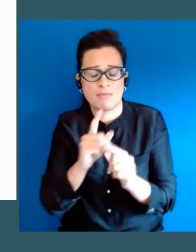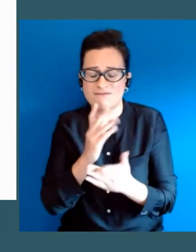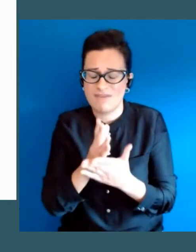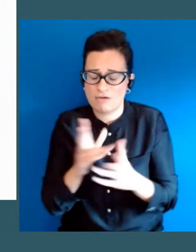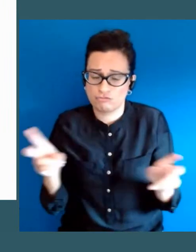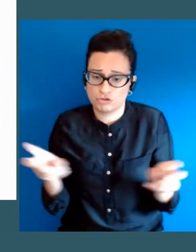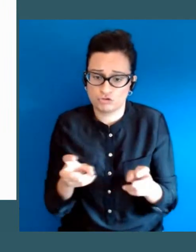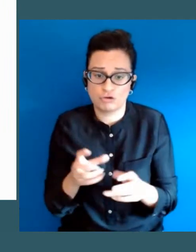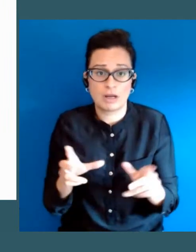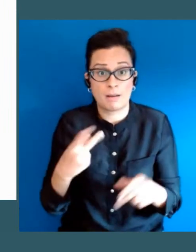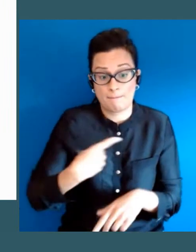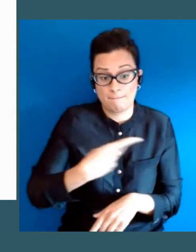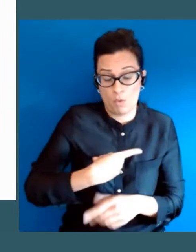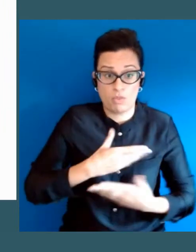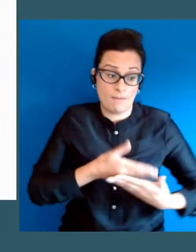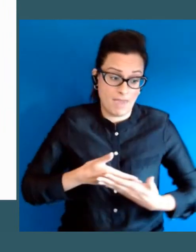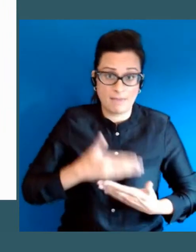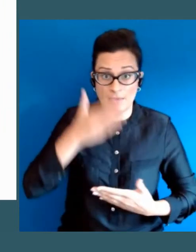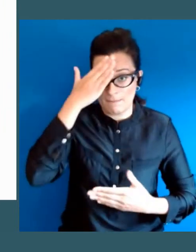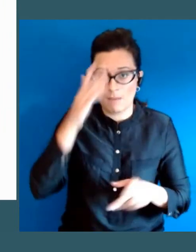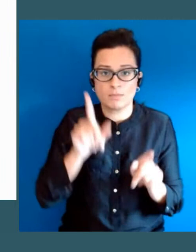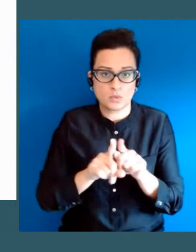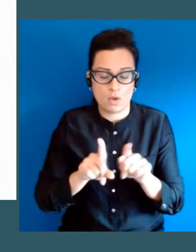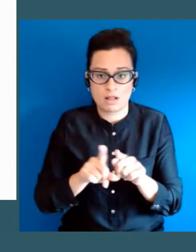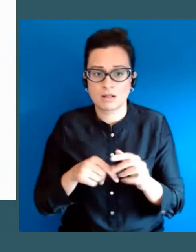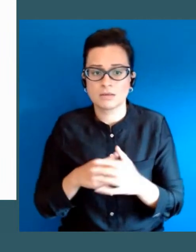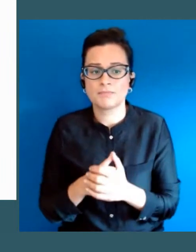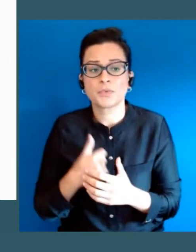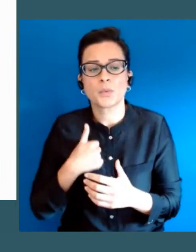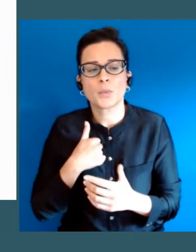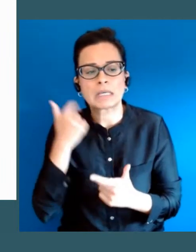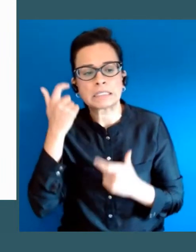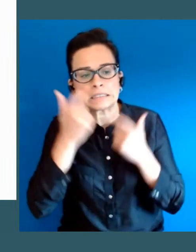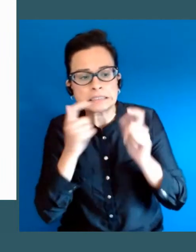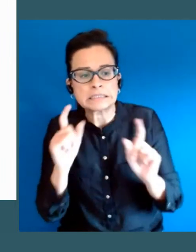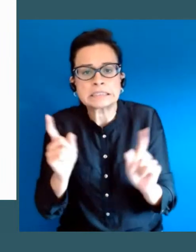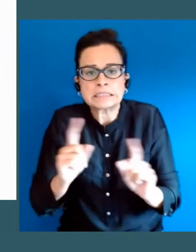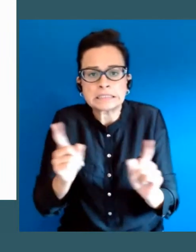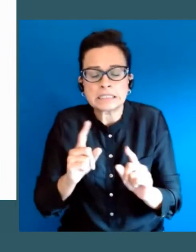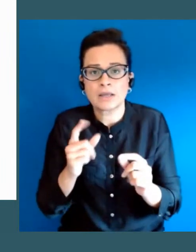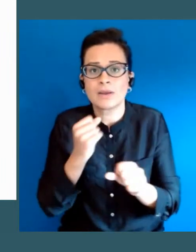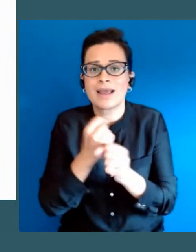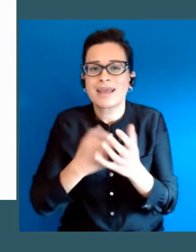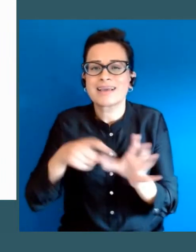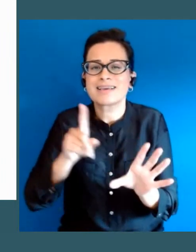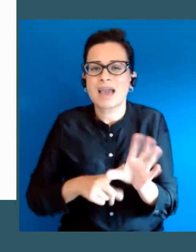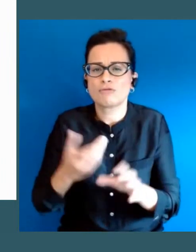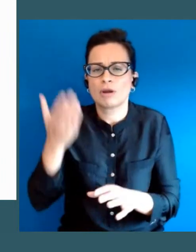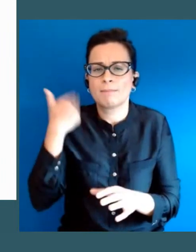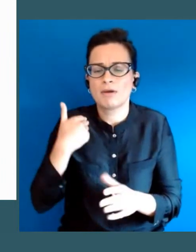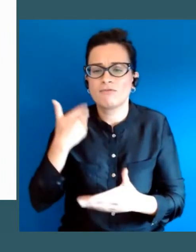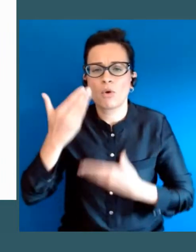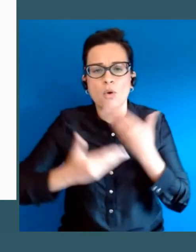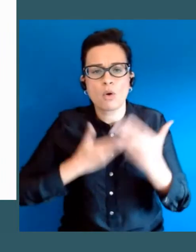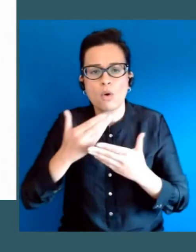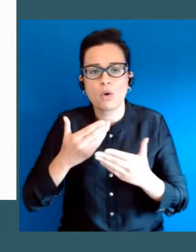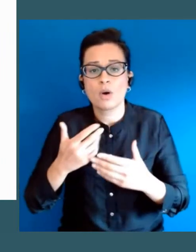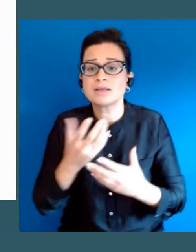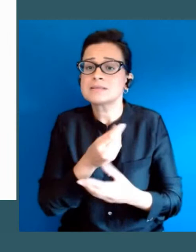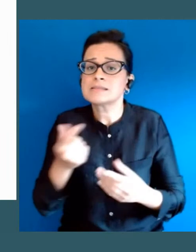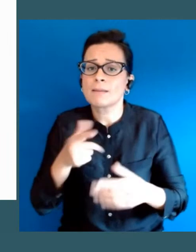and baby. Also, we may consider egg, like Gary mentioned earlier, especially if we've got in our eczema babies as